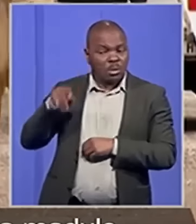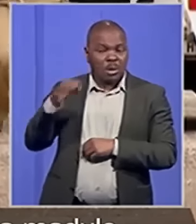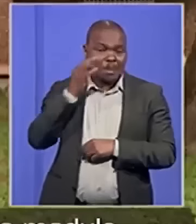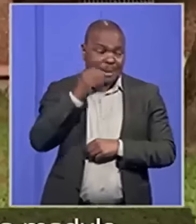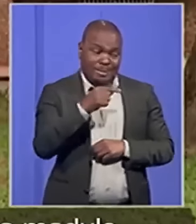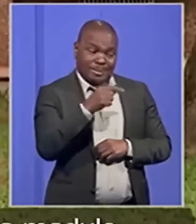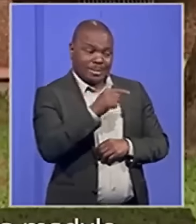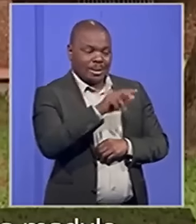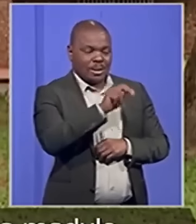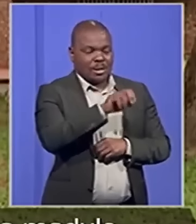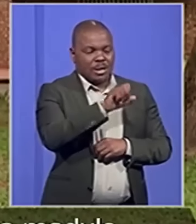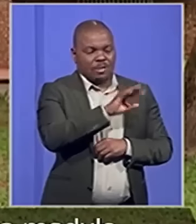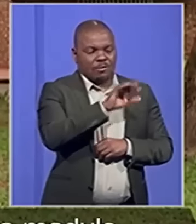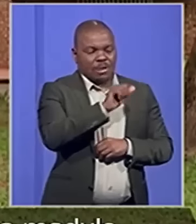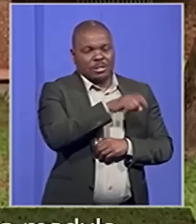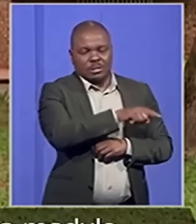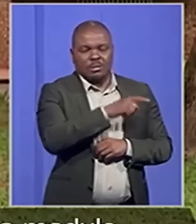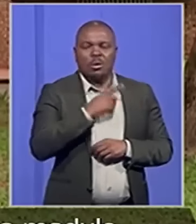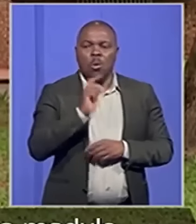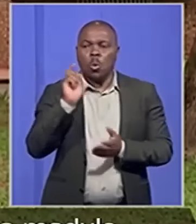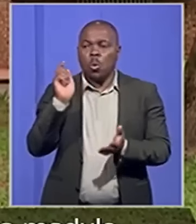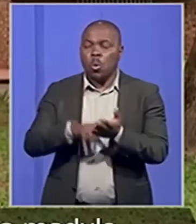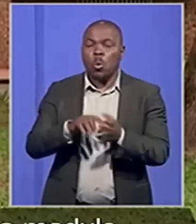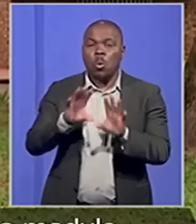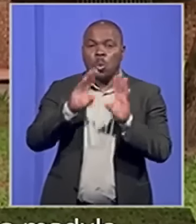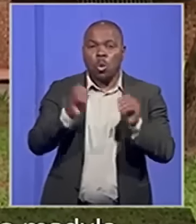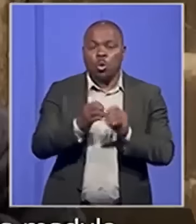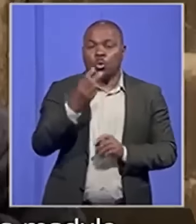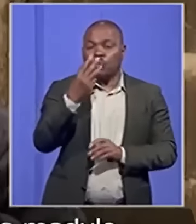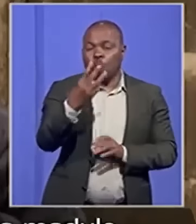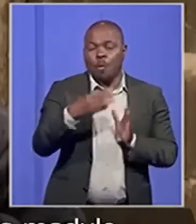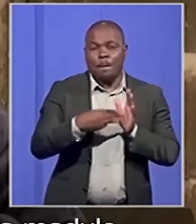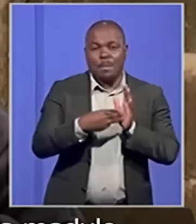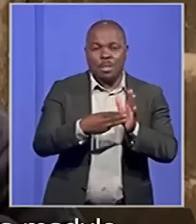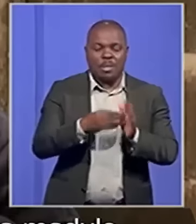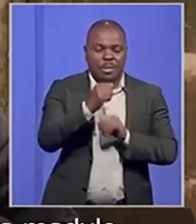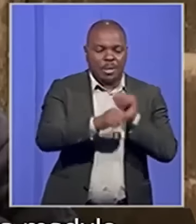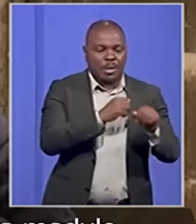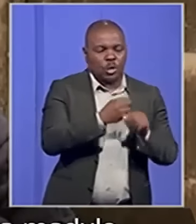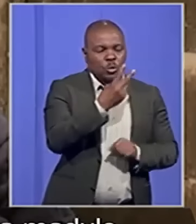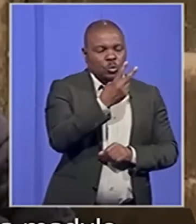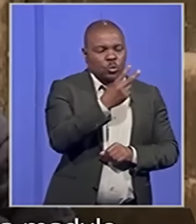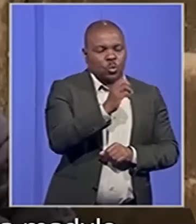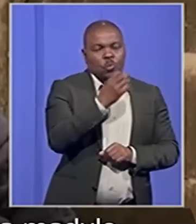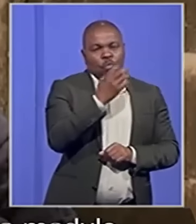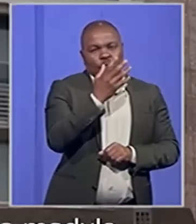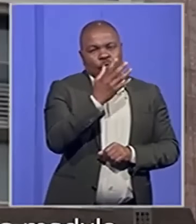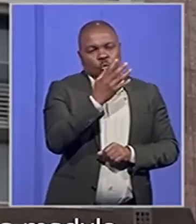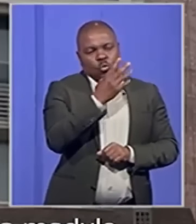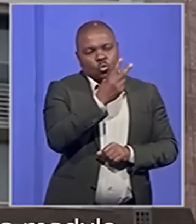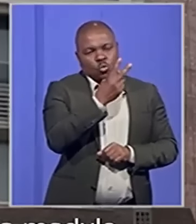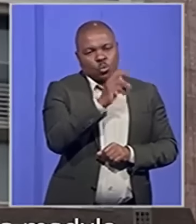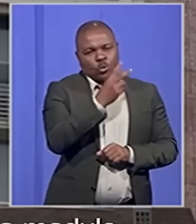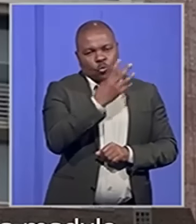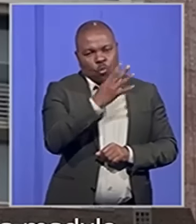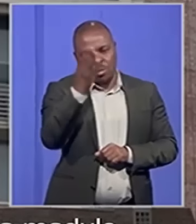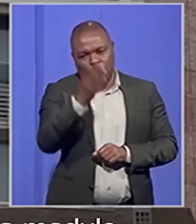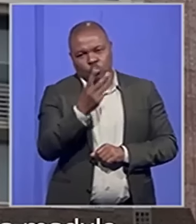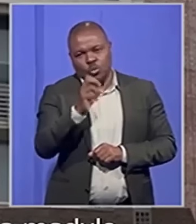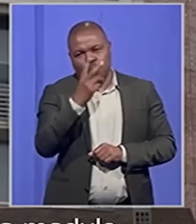NSFAS e ba kolota mašeleng a go balela go dimilione tše 4 ngwageng wa 2004 le 2005. Ba taolo Universityng